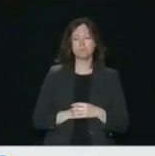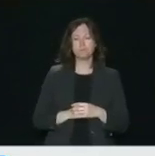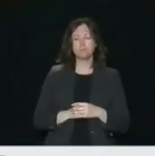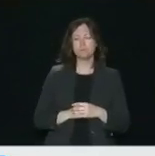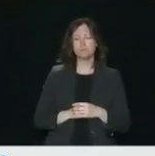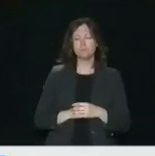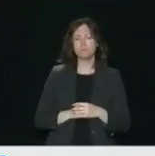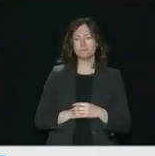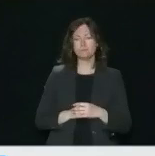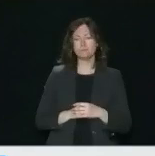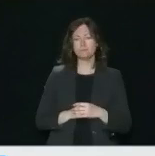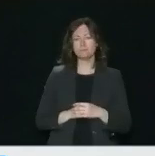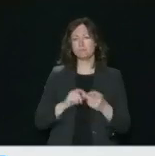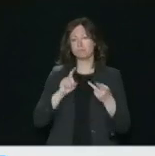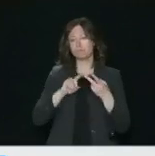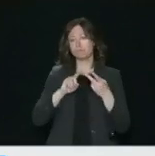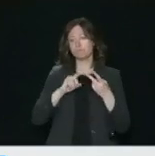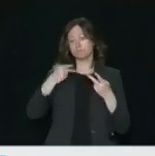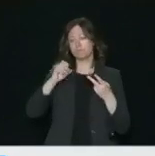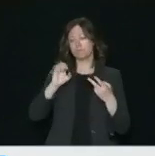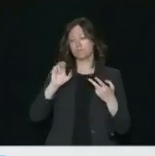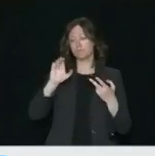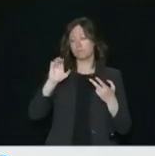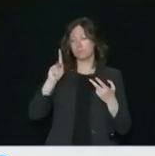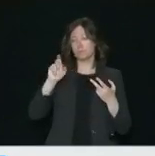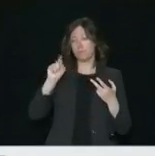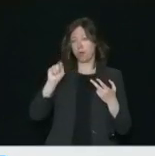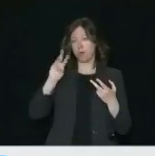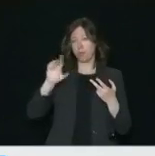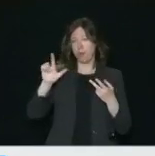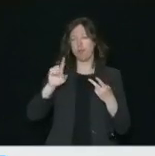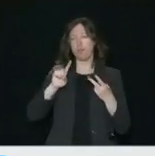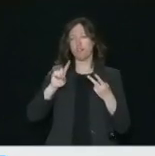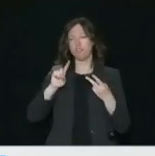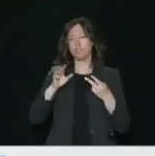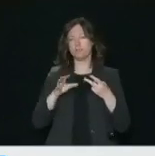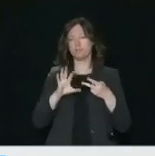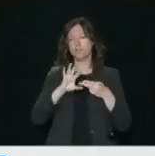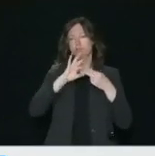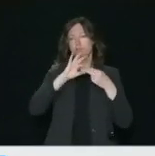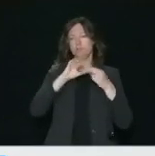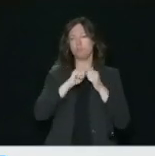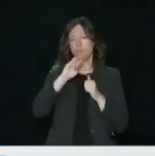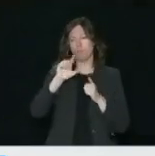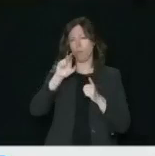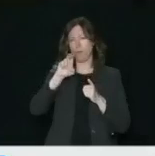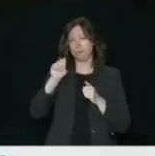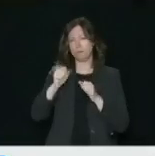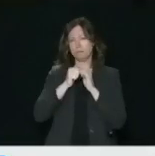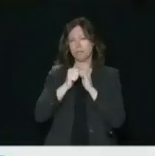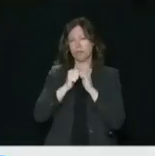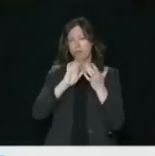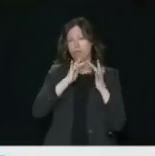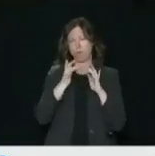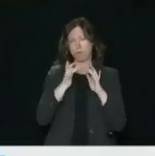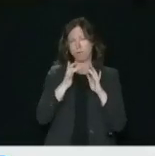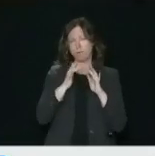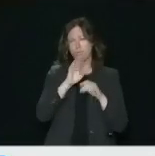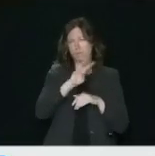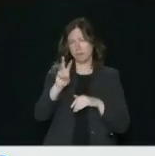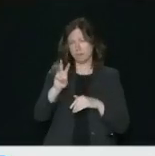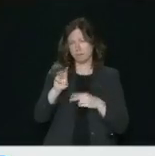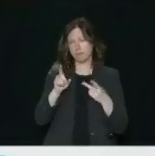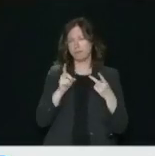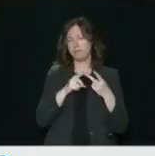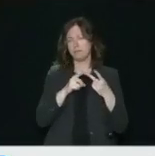greater sense of comfort while this happens, while others of us may feel less at ease.